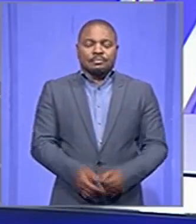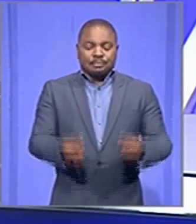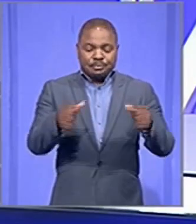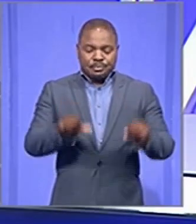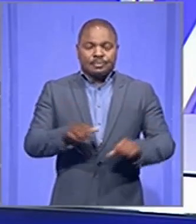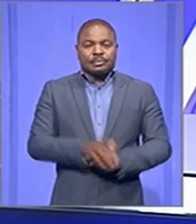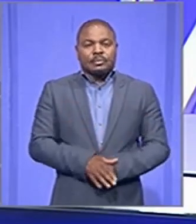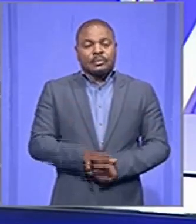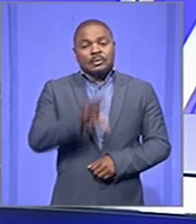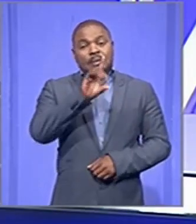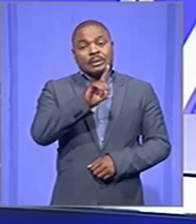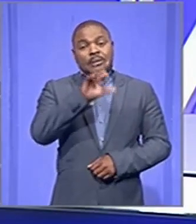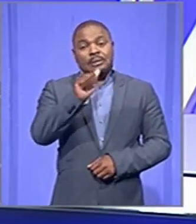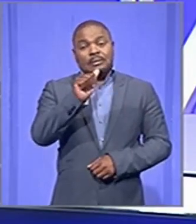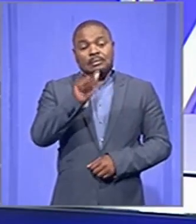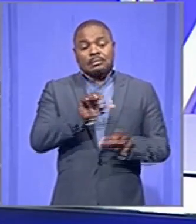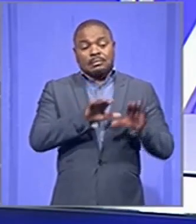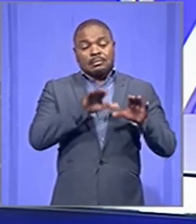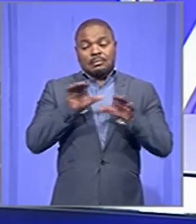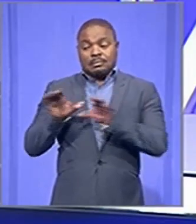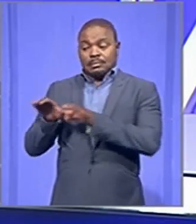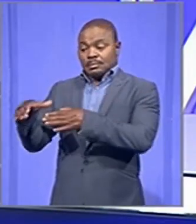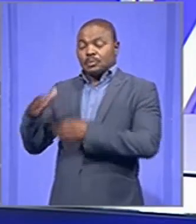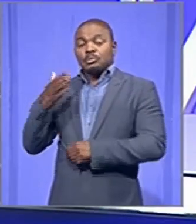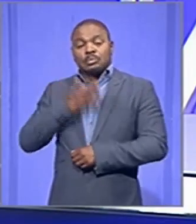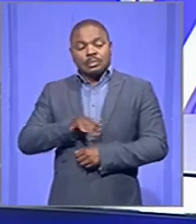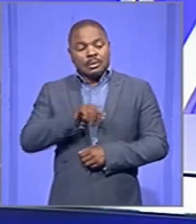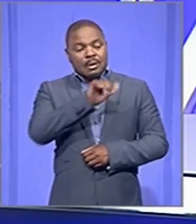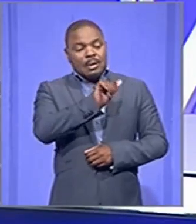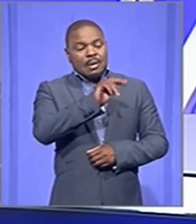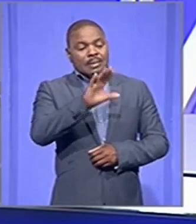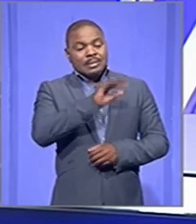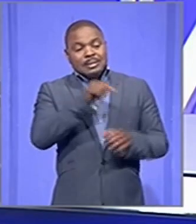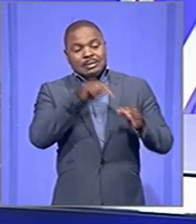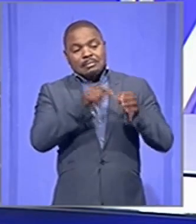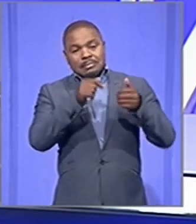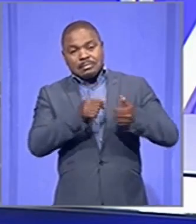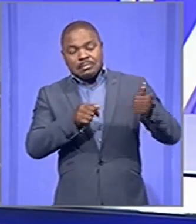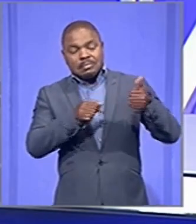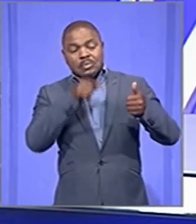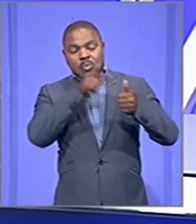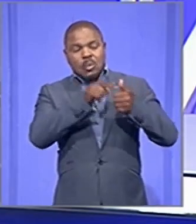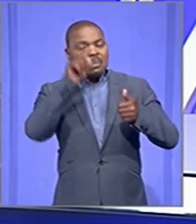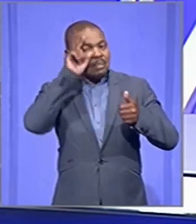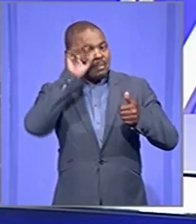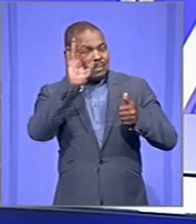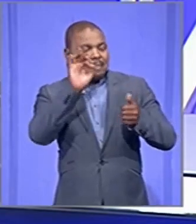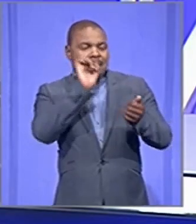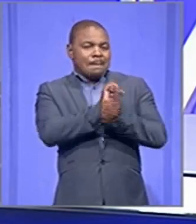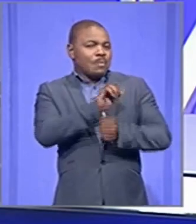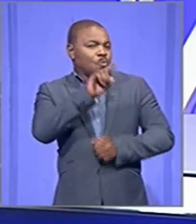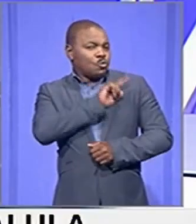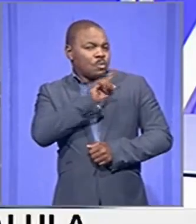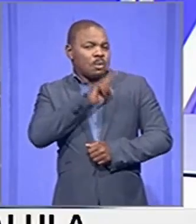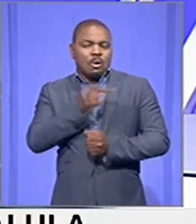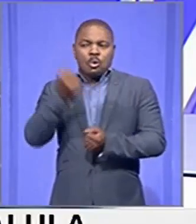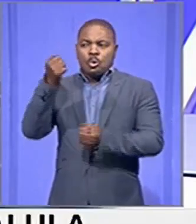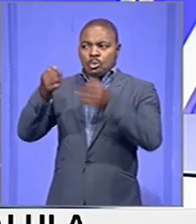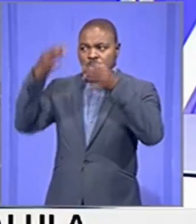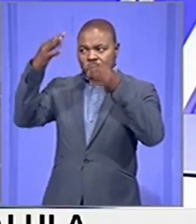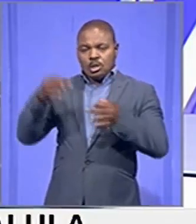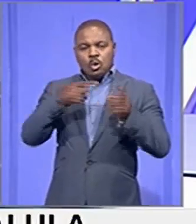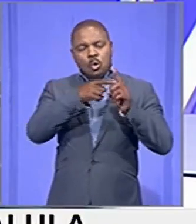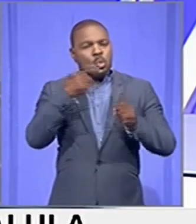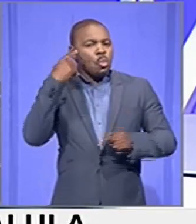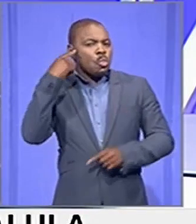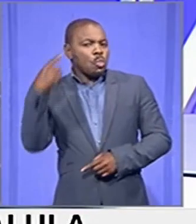Harhatela pele Democratic Alliance e batla hore mngodi moholo wa ANC fikile Mbalula a tshwarwe ka diqoso tsa hore ha hlomphe taelo ya lekgotla ya hore